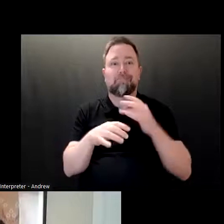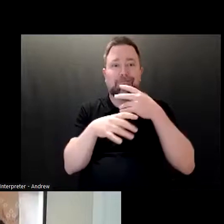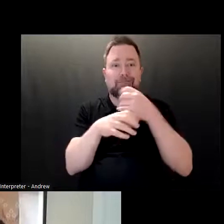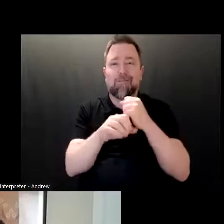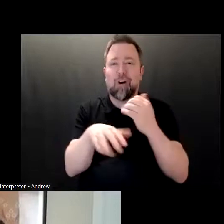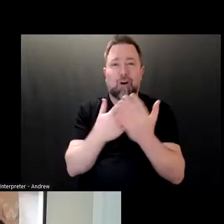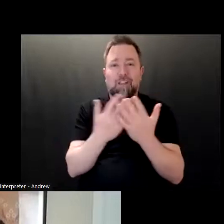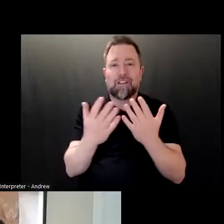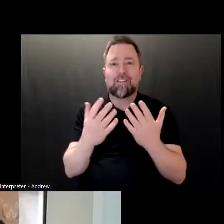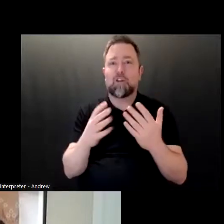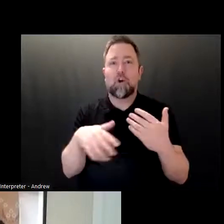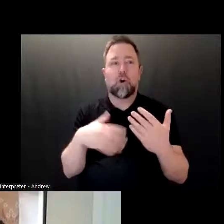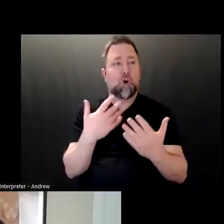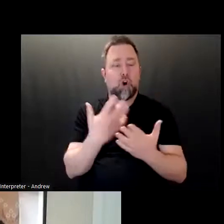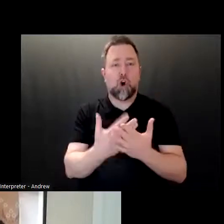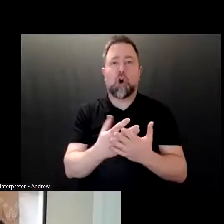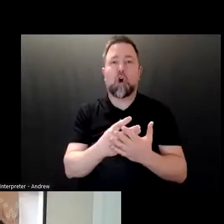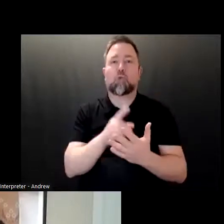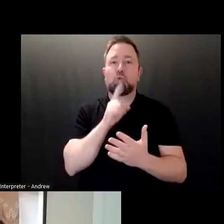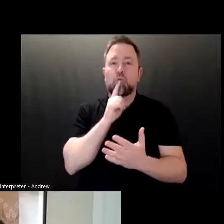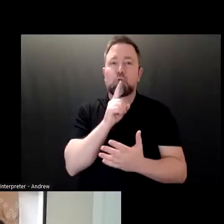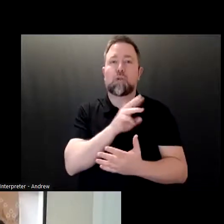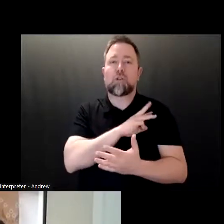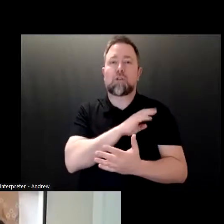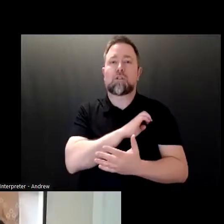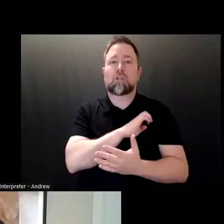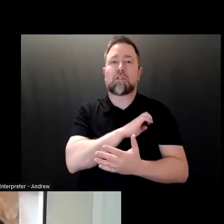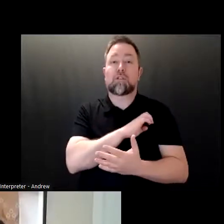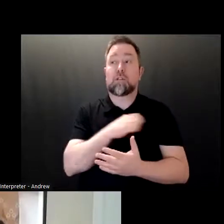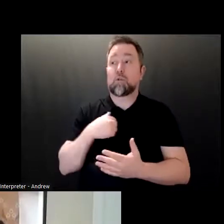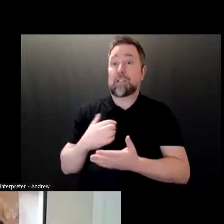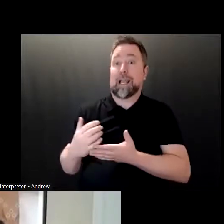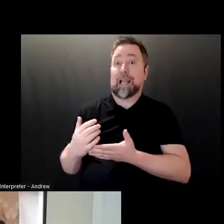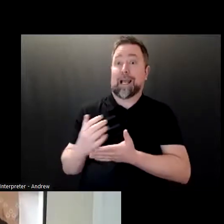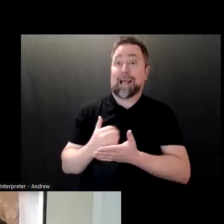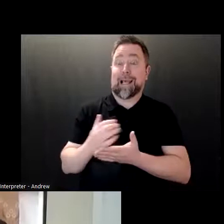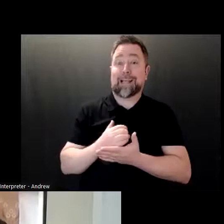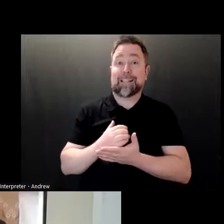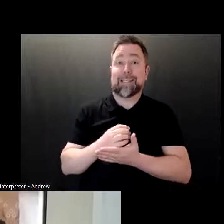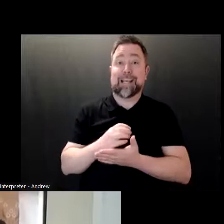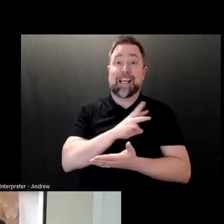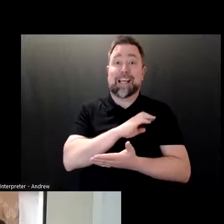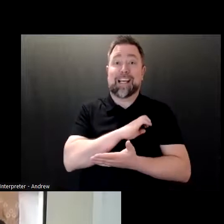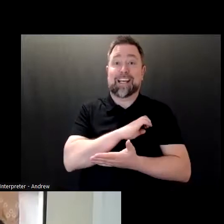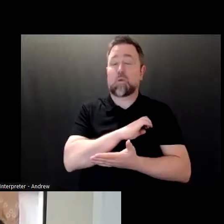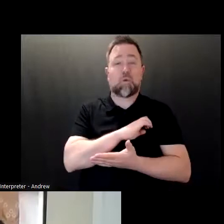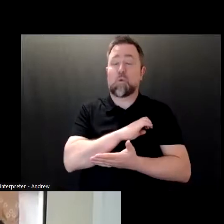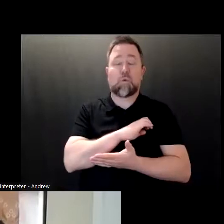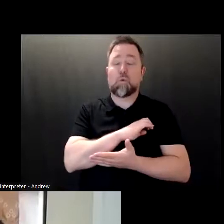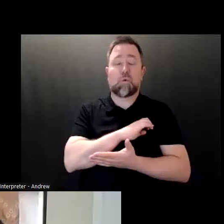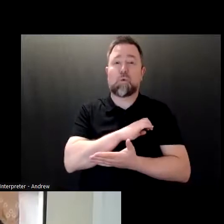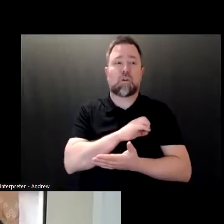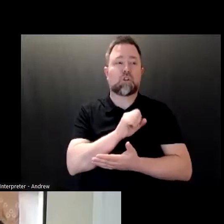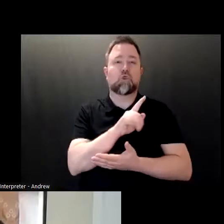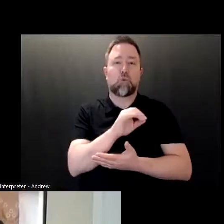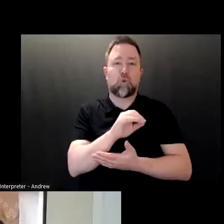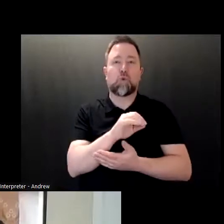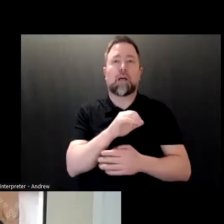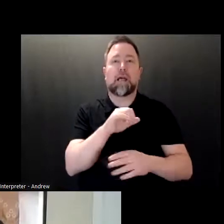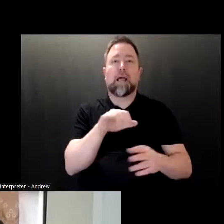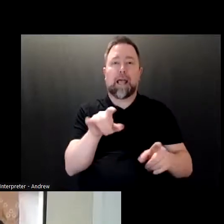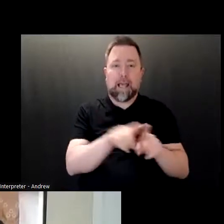local students and see how they take in the site and add it to their creative output. And we do virtual